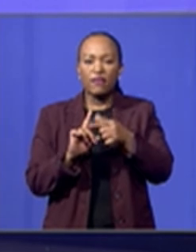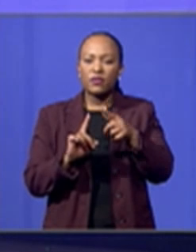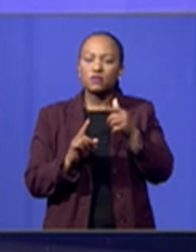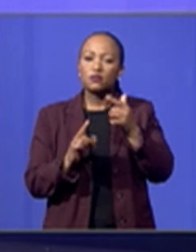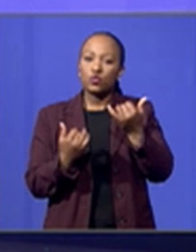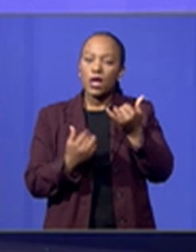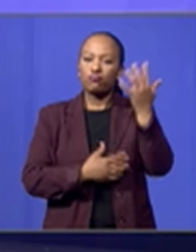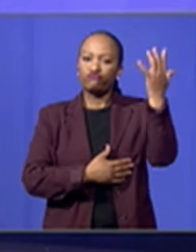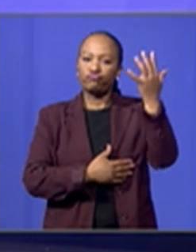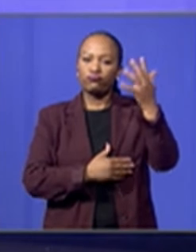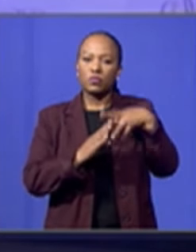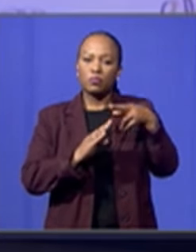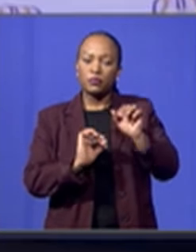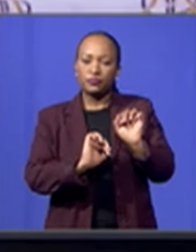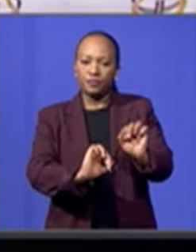Pretoria.